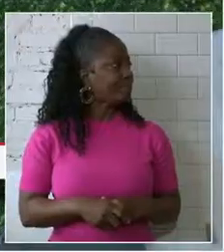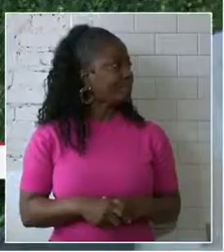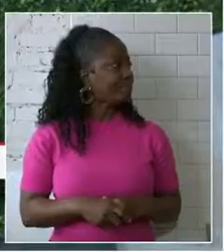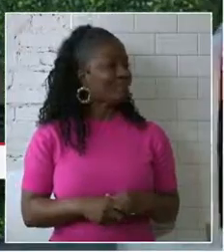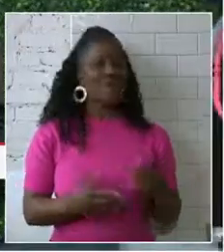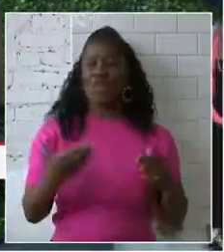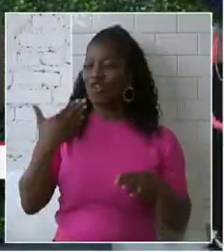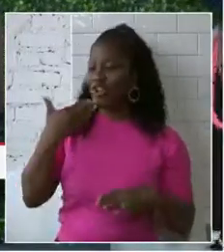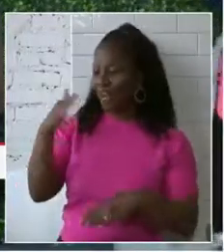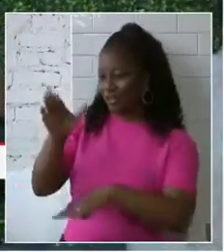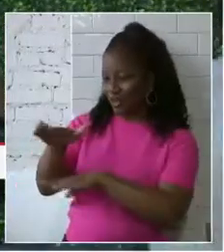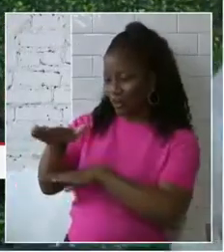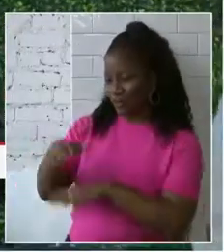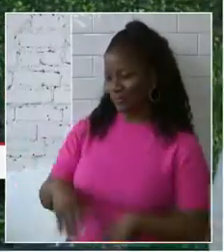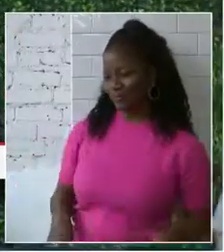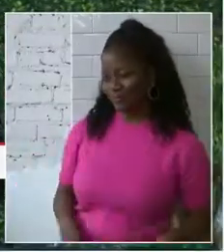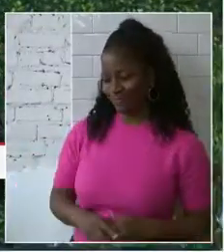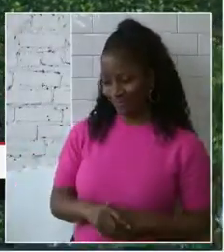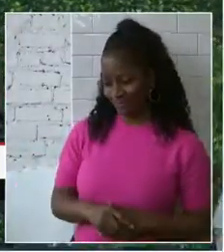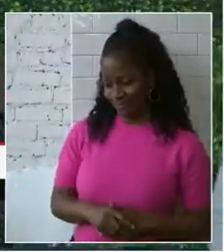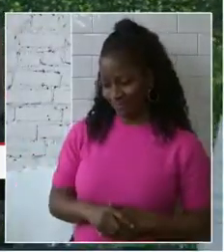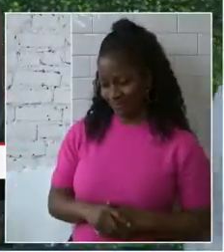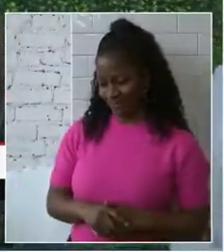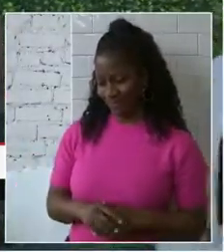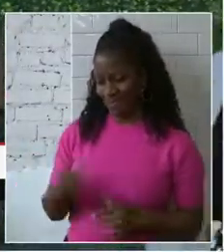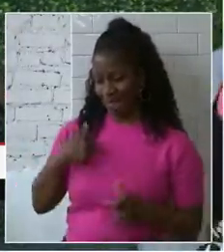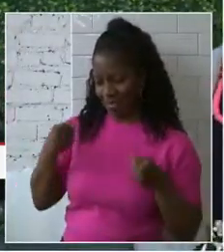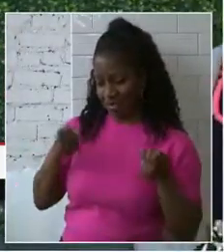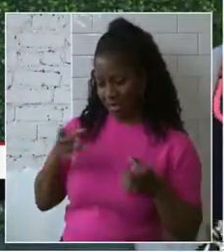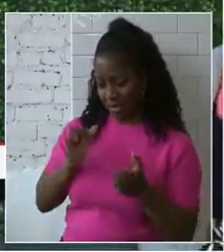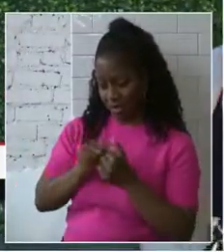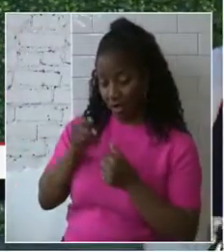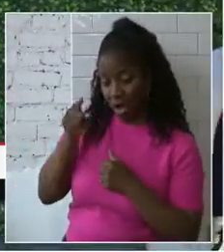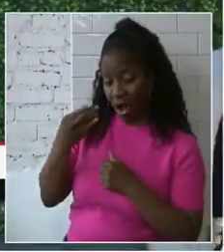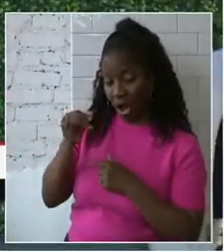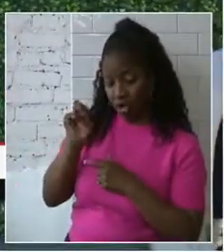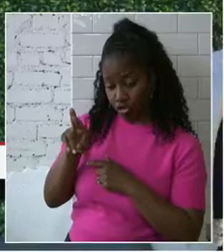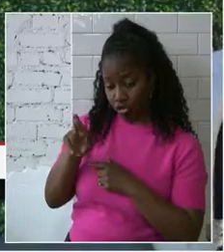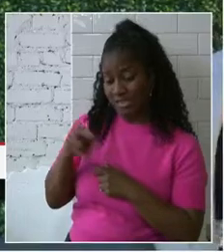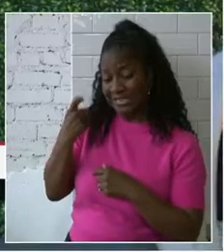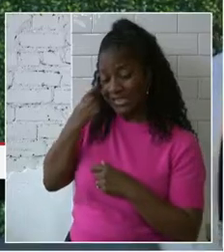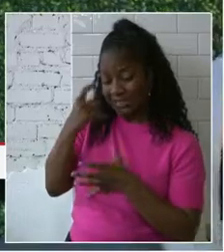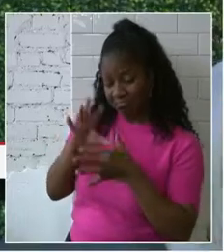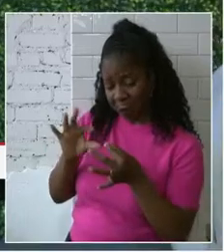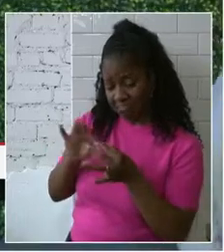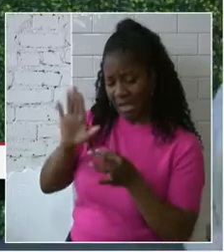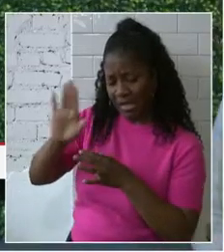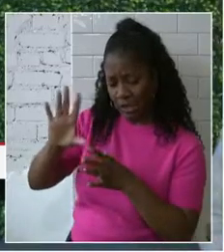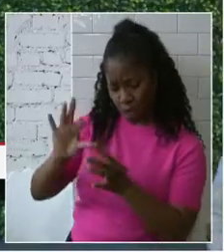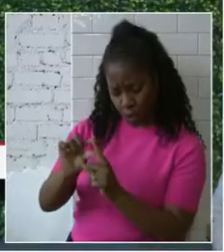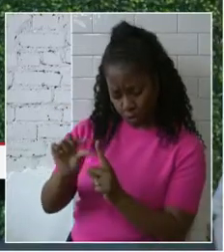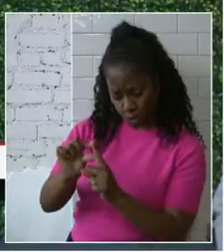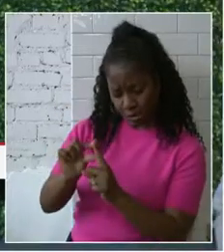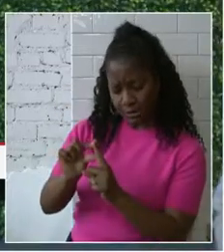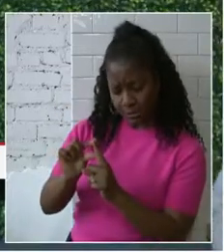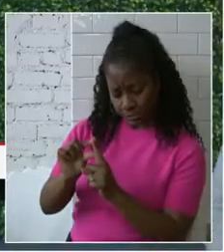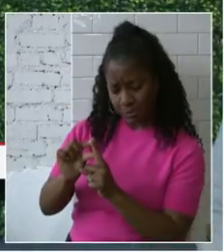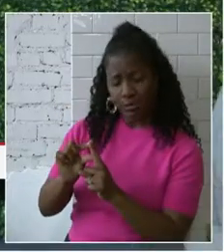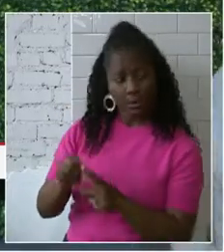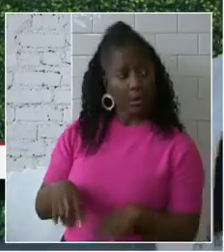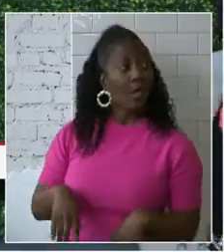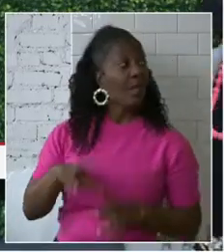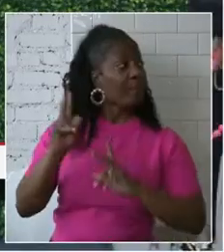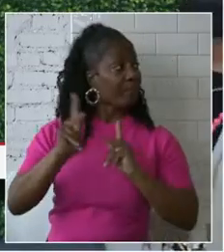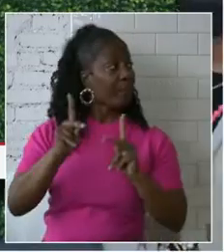Good afternoon. As Director Hunter shared earlier in his words, the people of promise